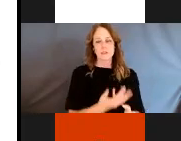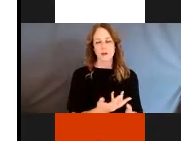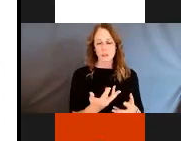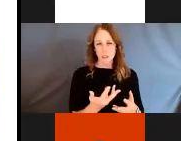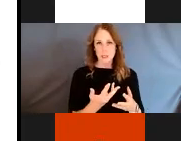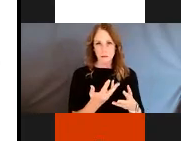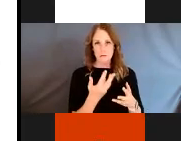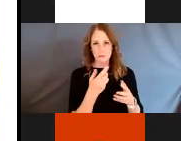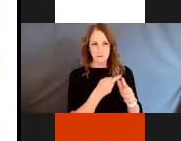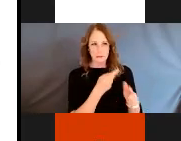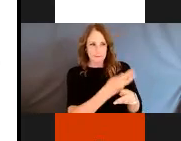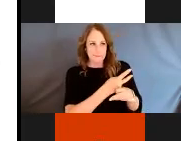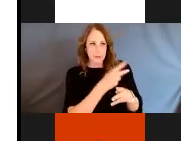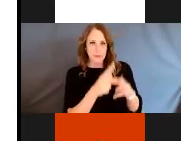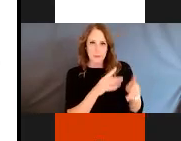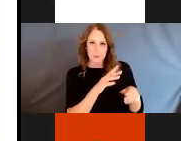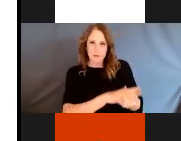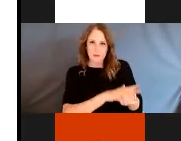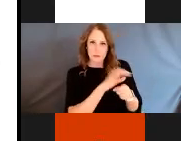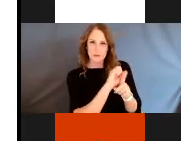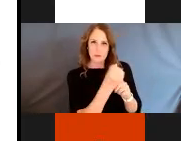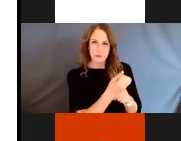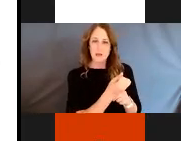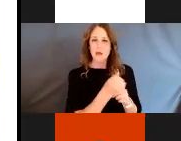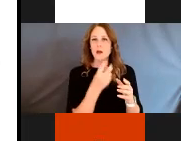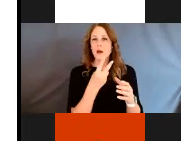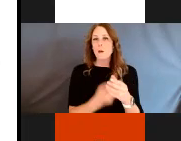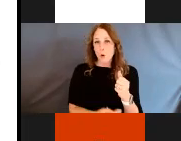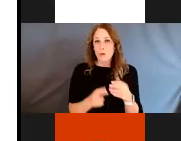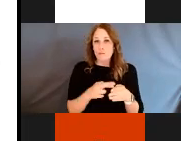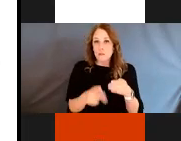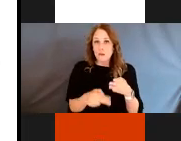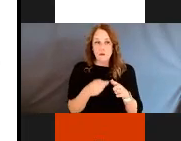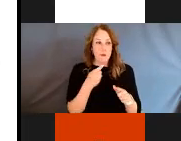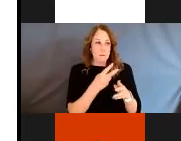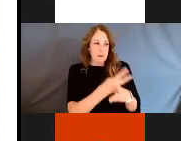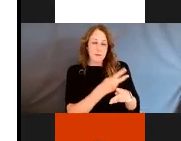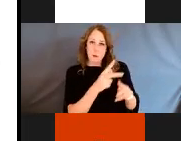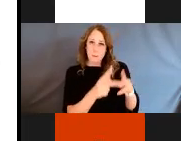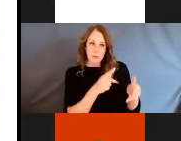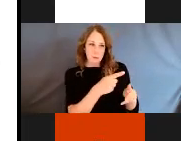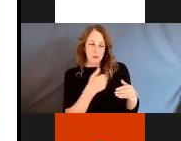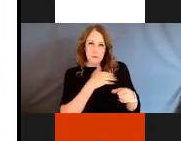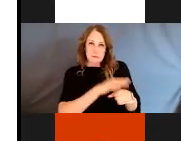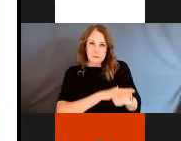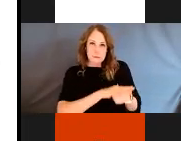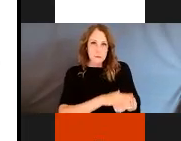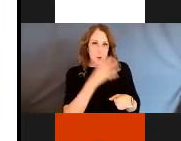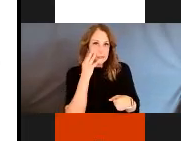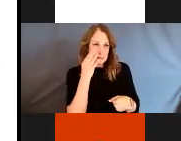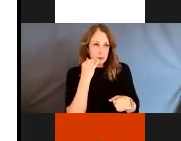this commonality between the two, that both of them are a result of caring for people in distress or caring for people who experienced a traumatic